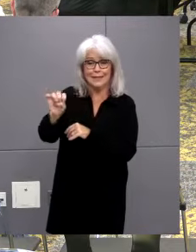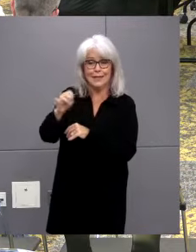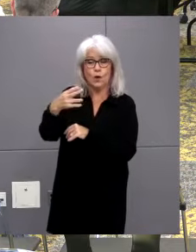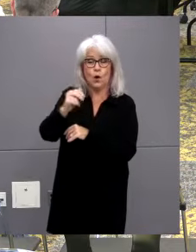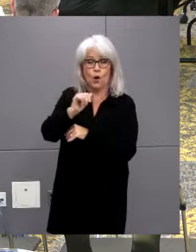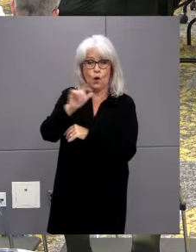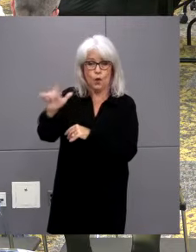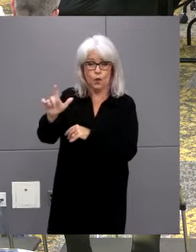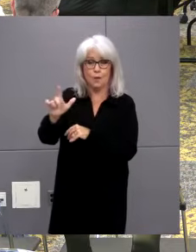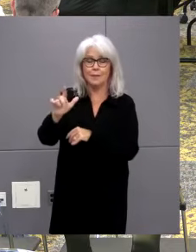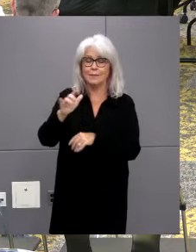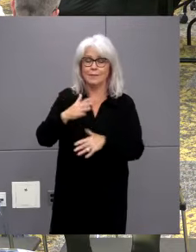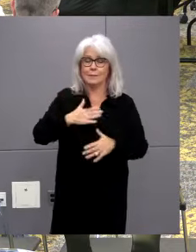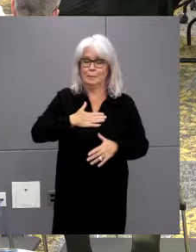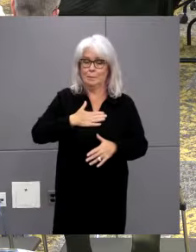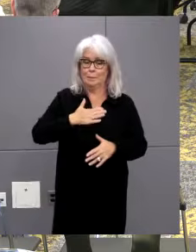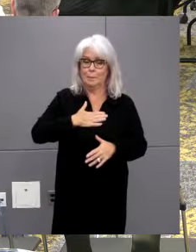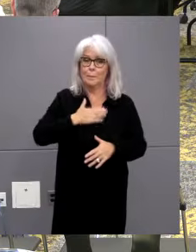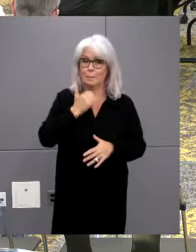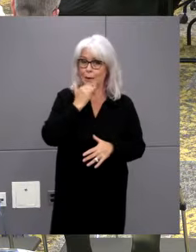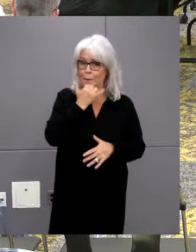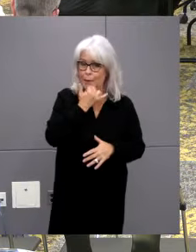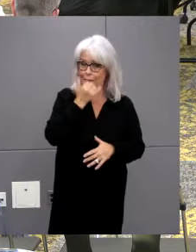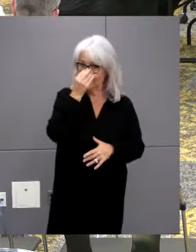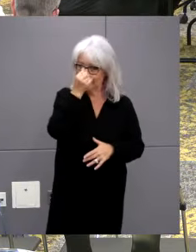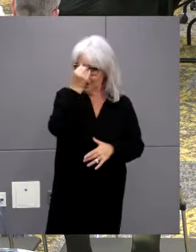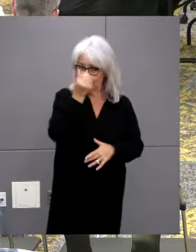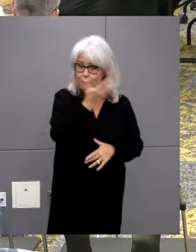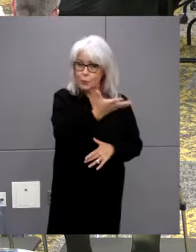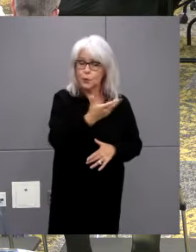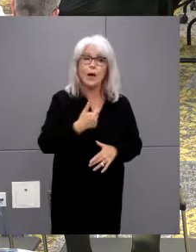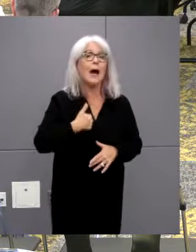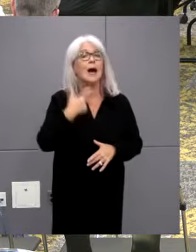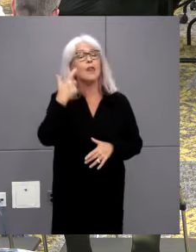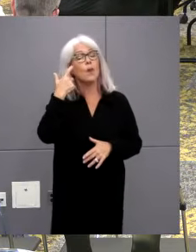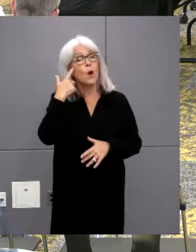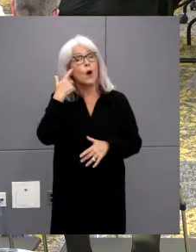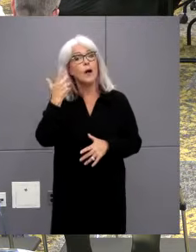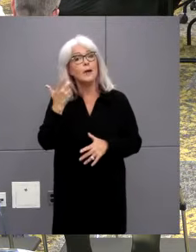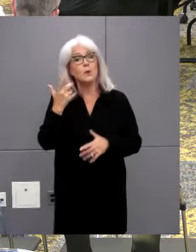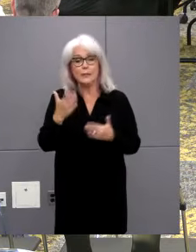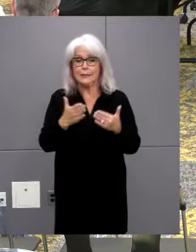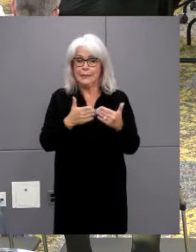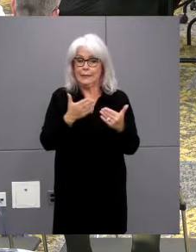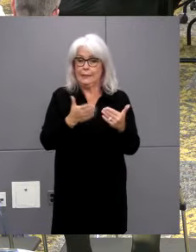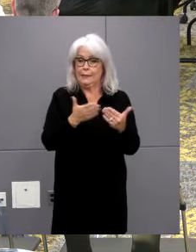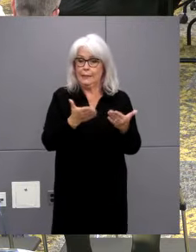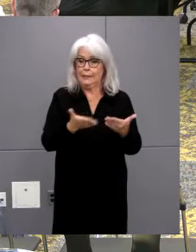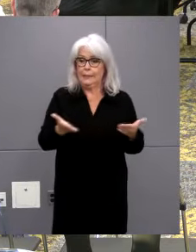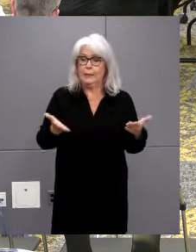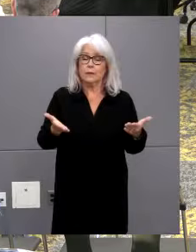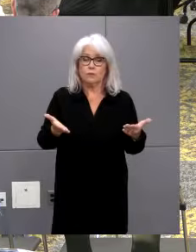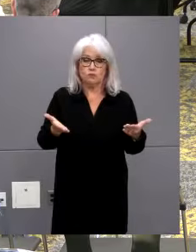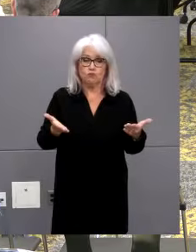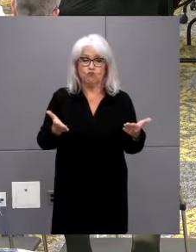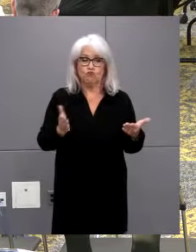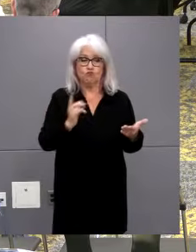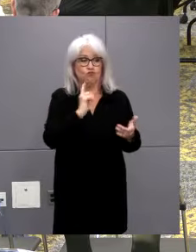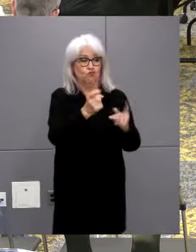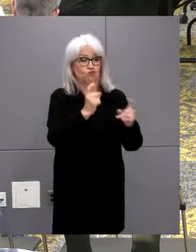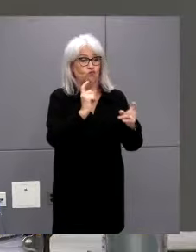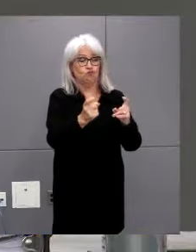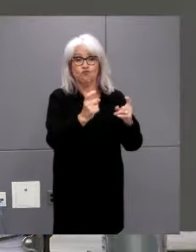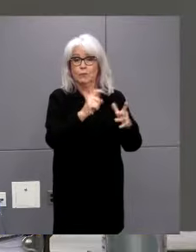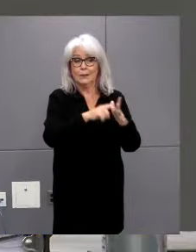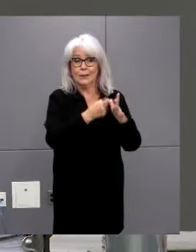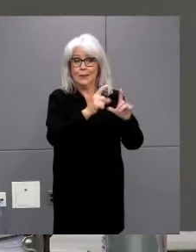that was my bad for not bringing that forward. I thought it was just a easy thing as far as getting a key card, because I was